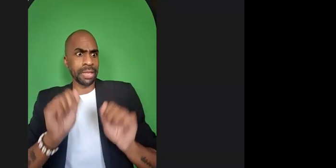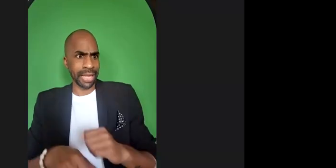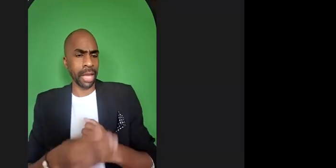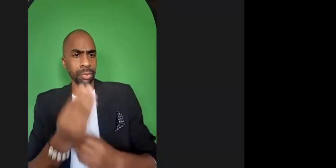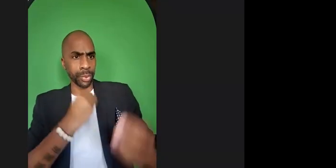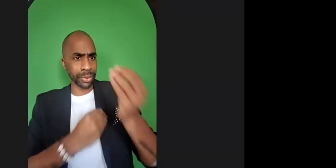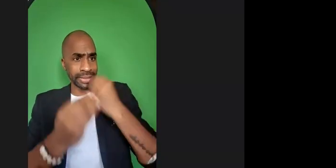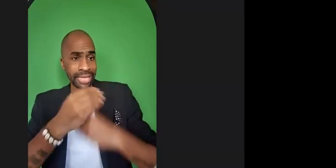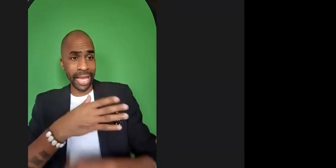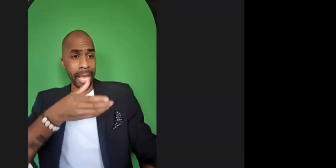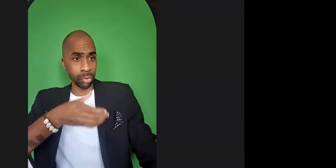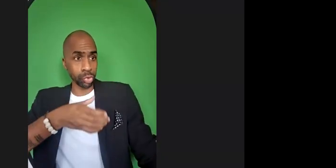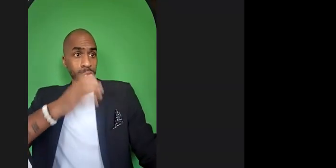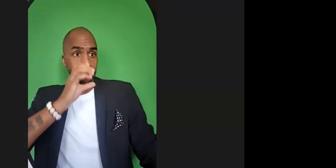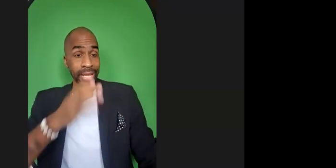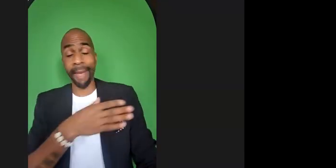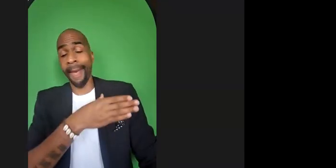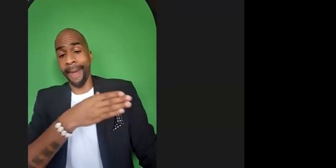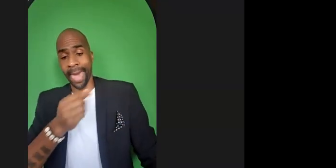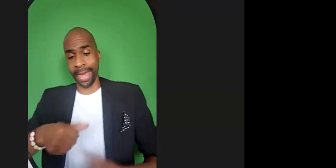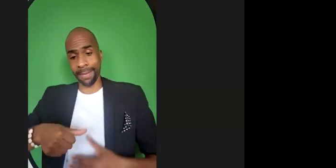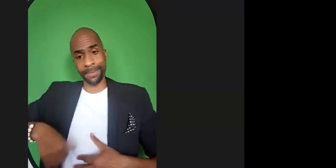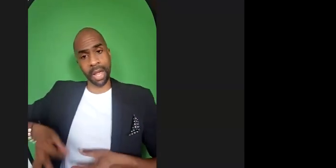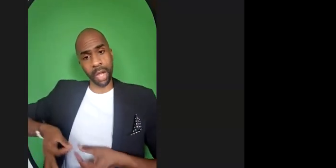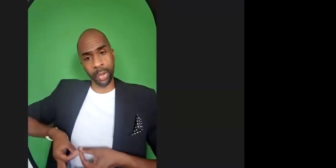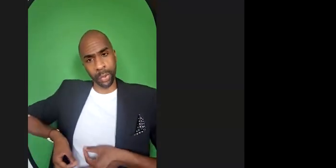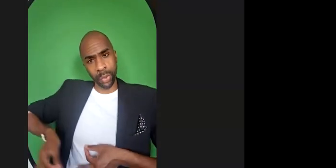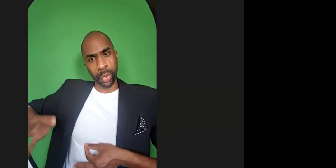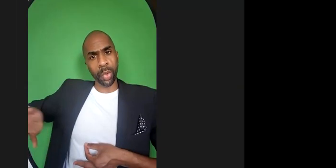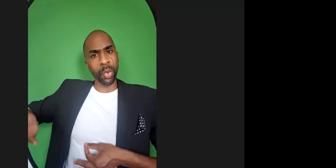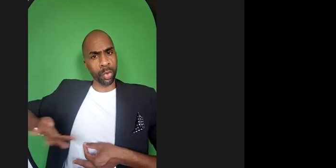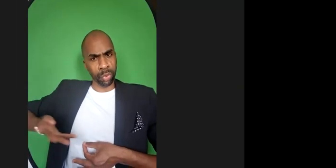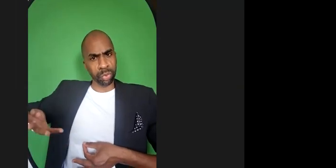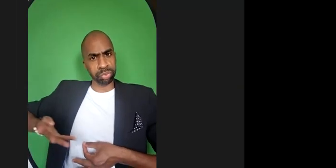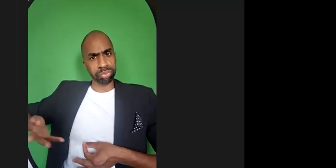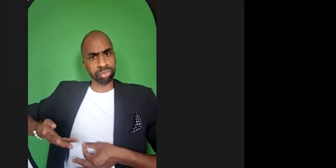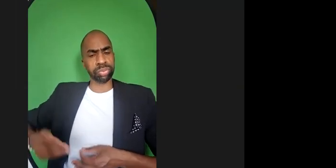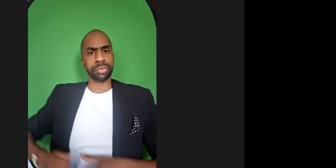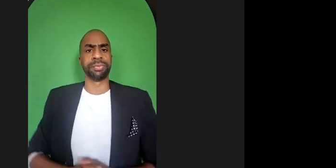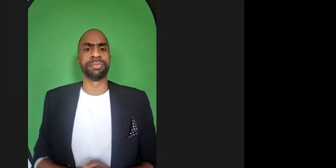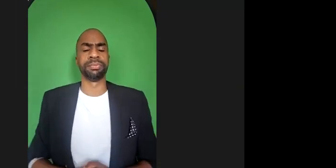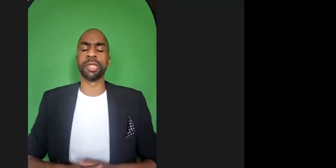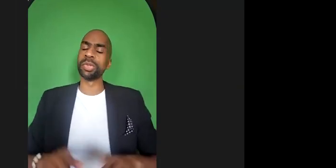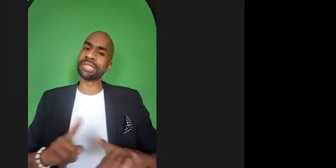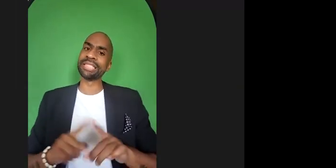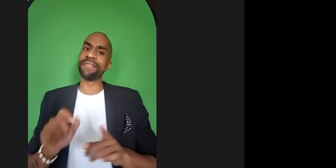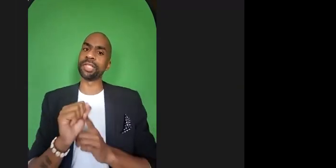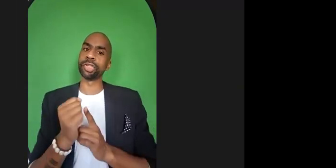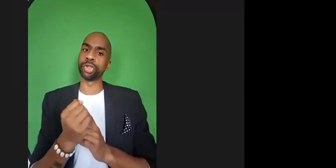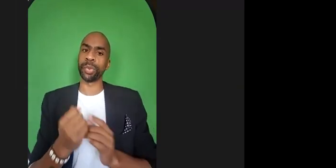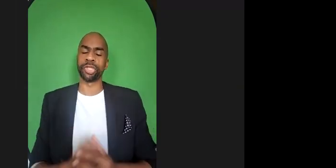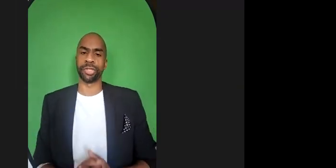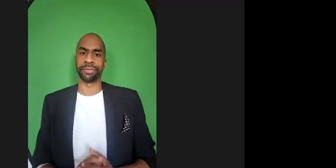the nutrition that they get through the feeding tube. So I just wanted to mention that. It's a very different situation and consideration than a feeding tube in advanced